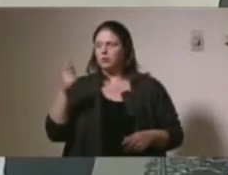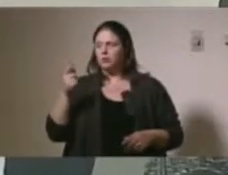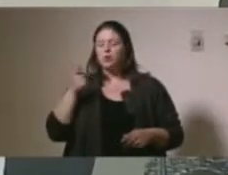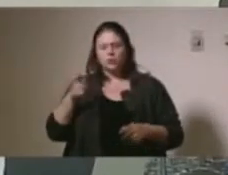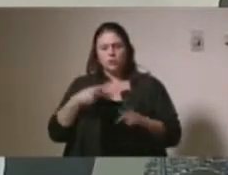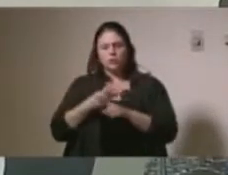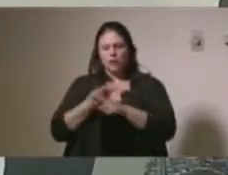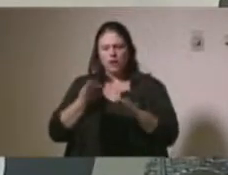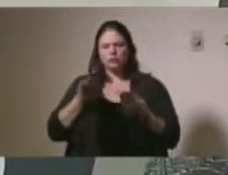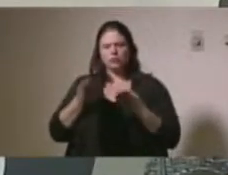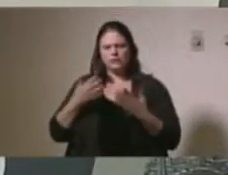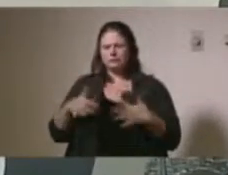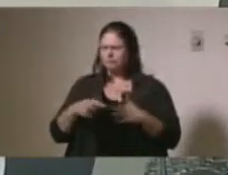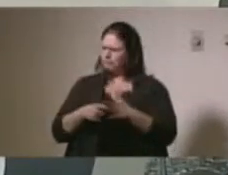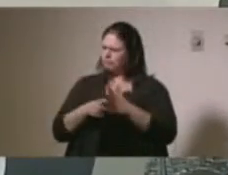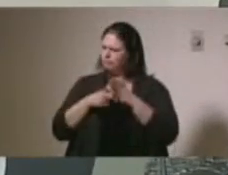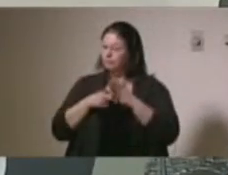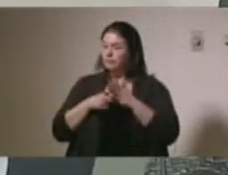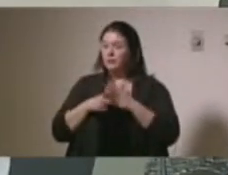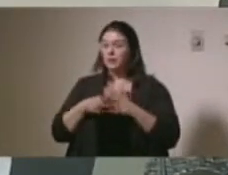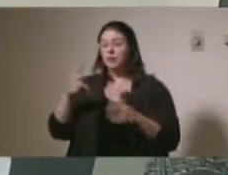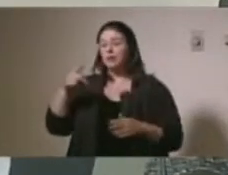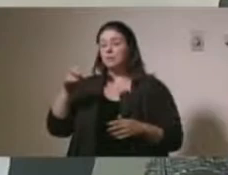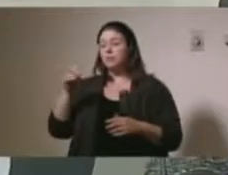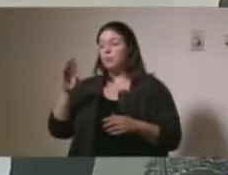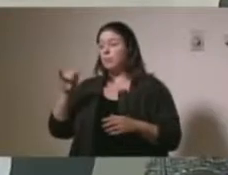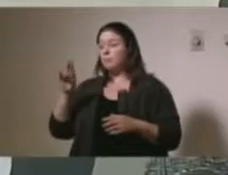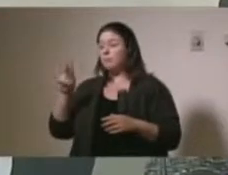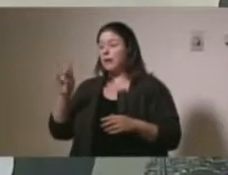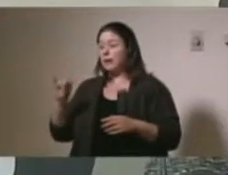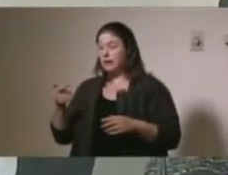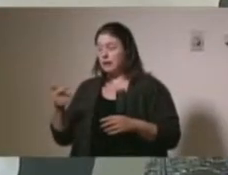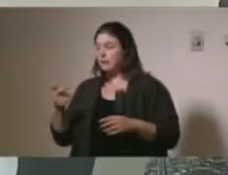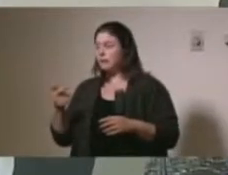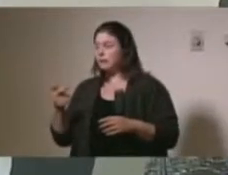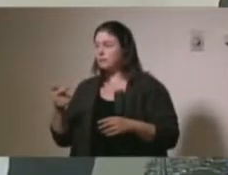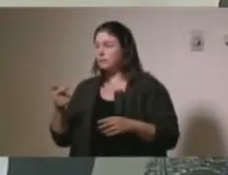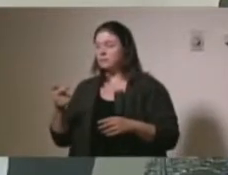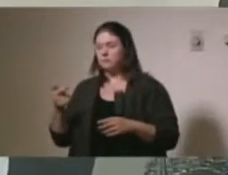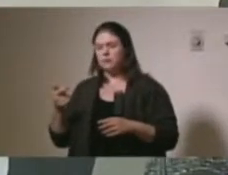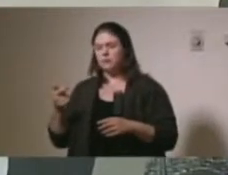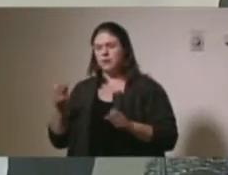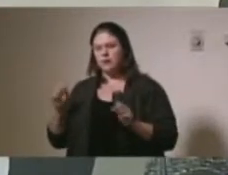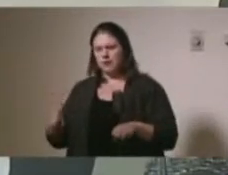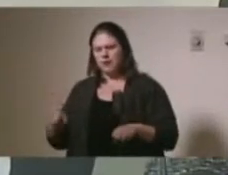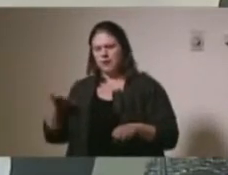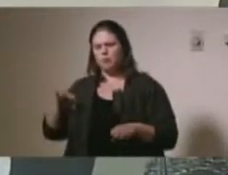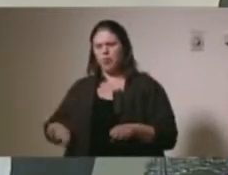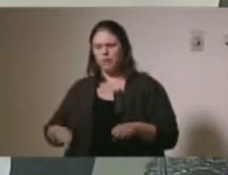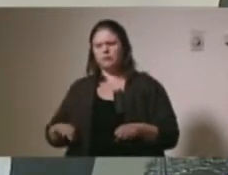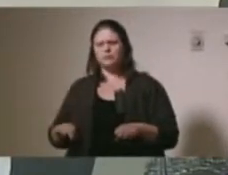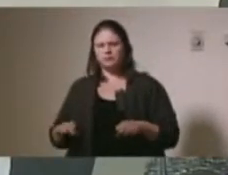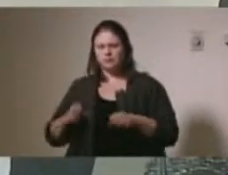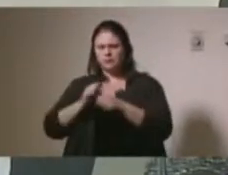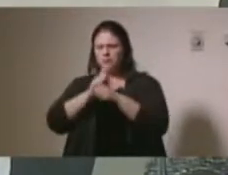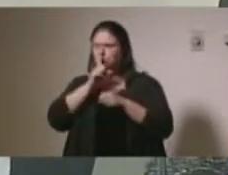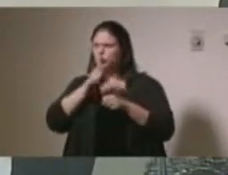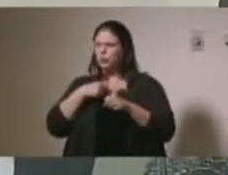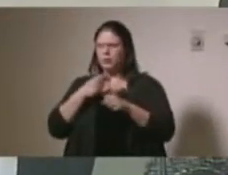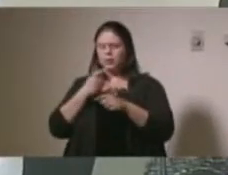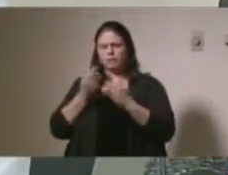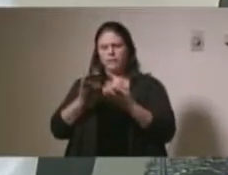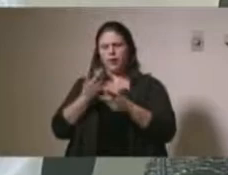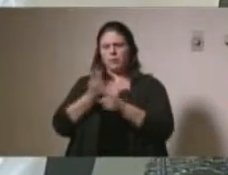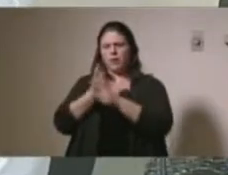necessary. And I think that the postal banking in itself can, make profits enough to ensure that, we have the proper